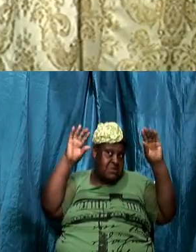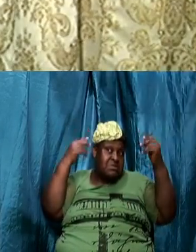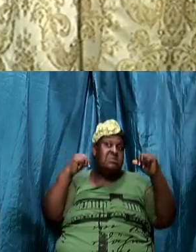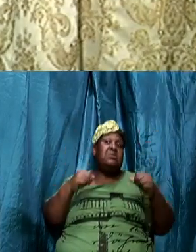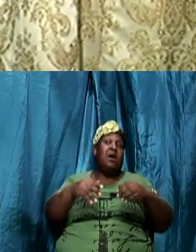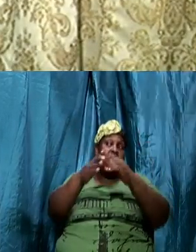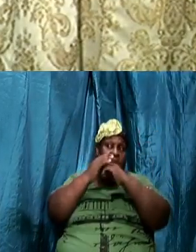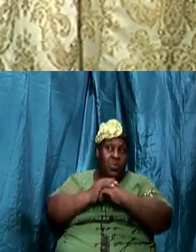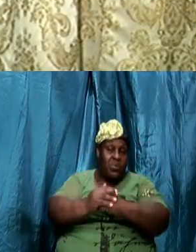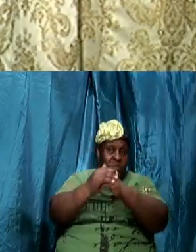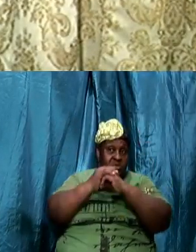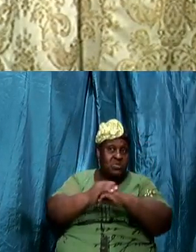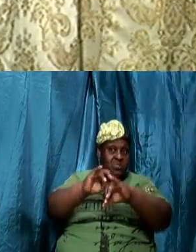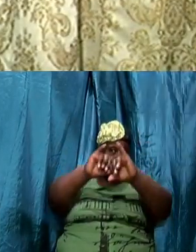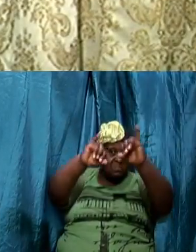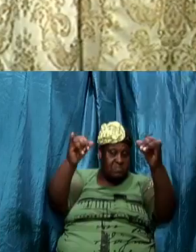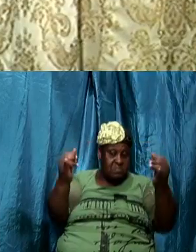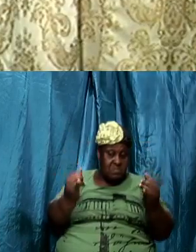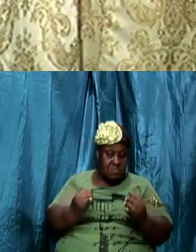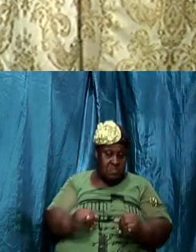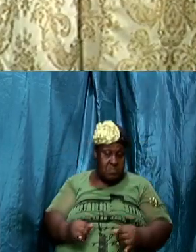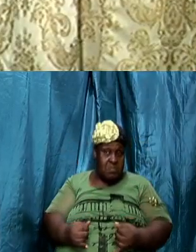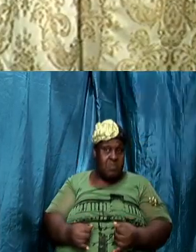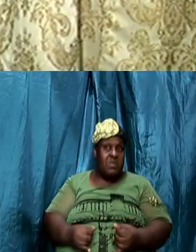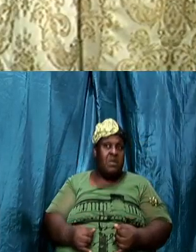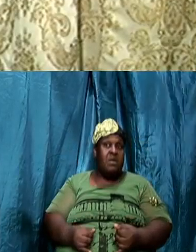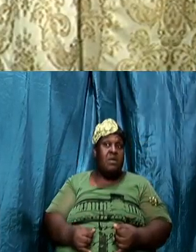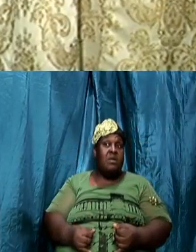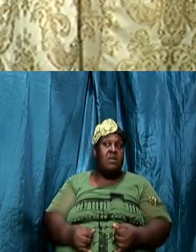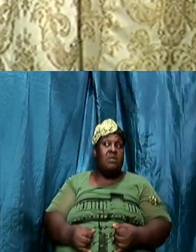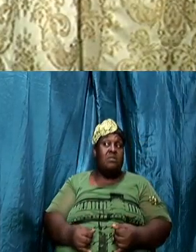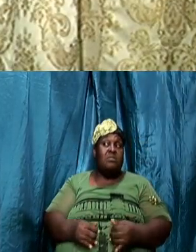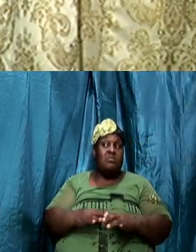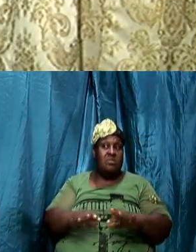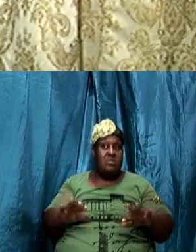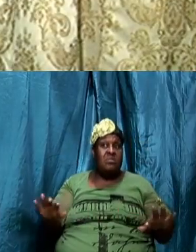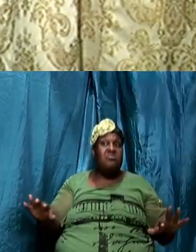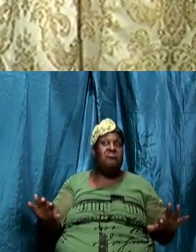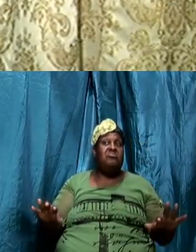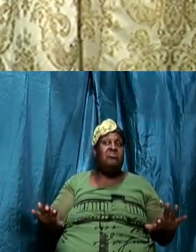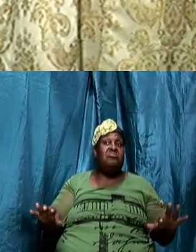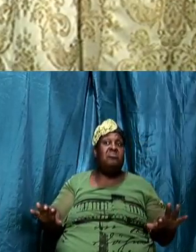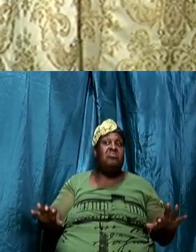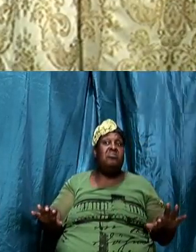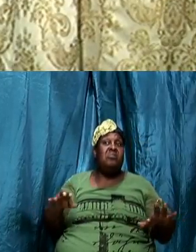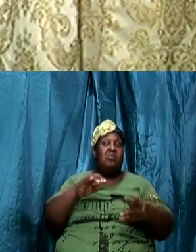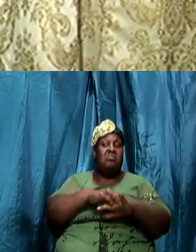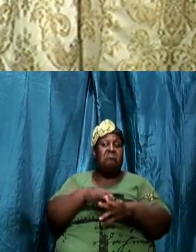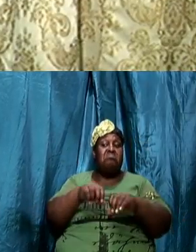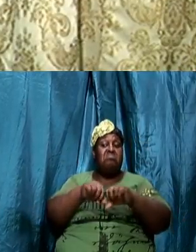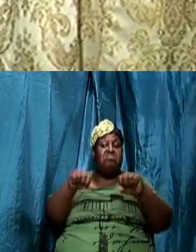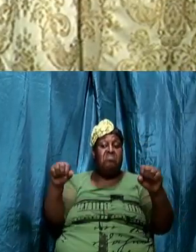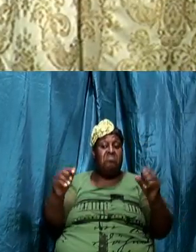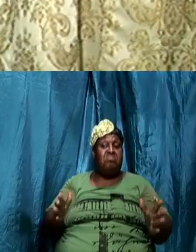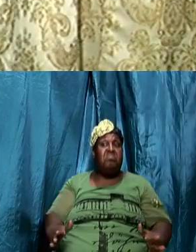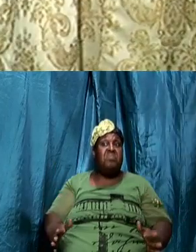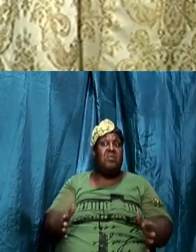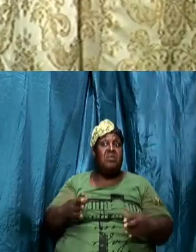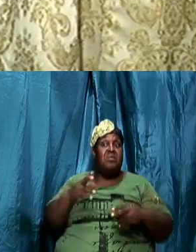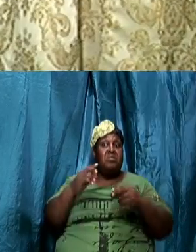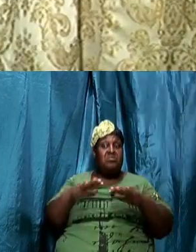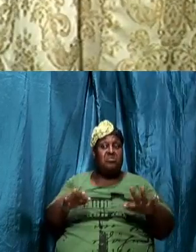down there worshiping. They were down there at the altar. They were down